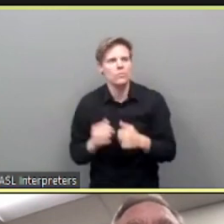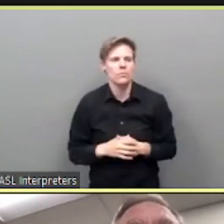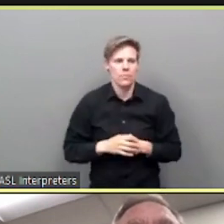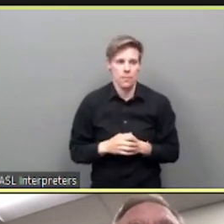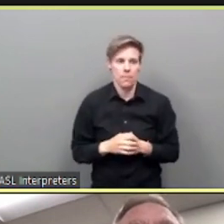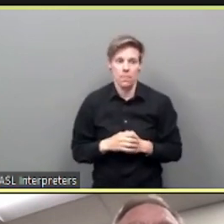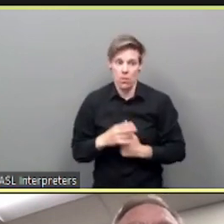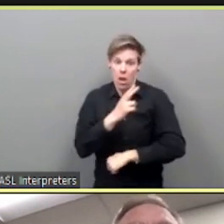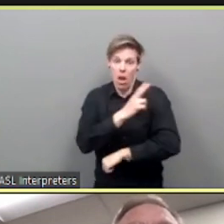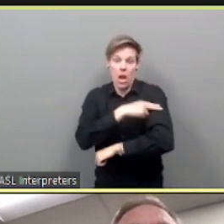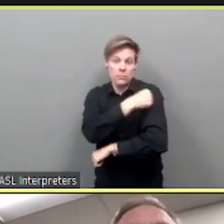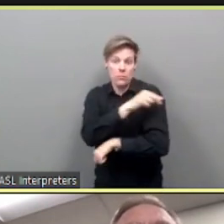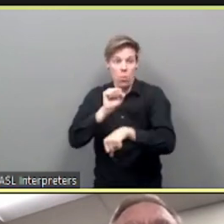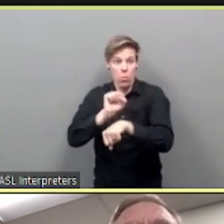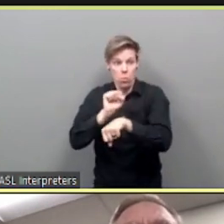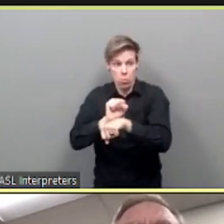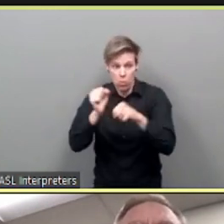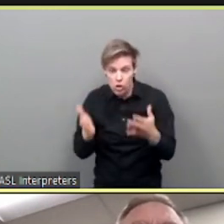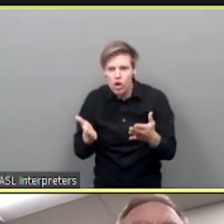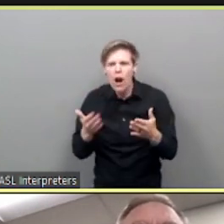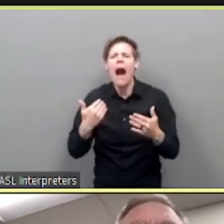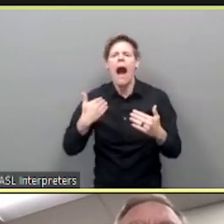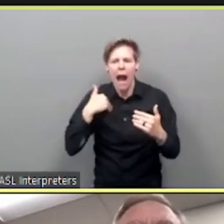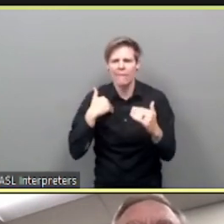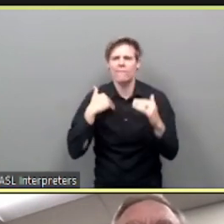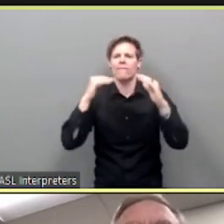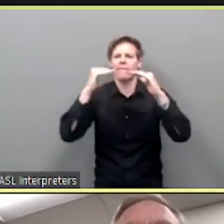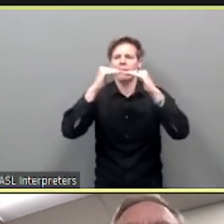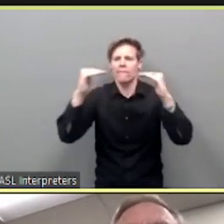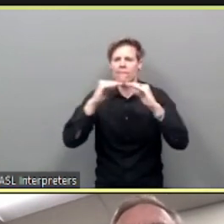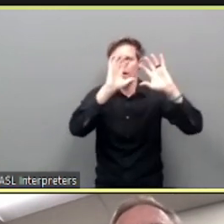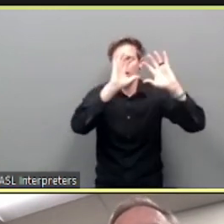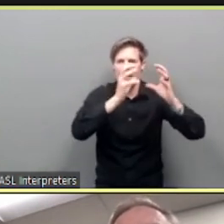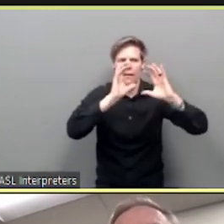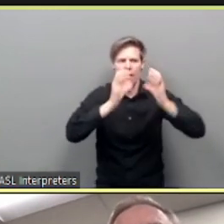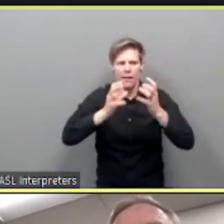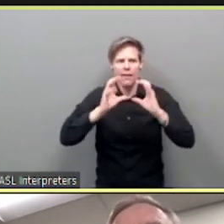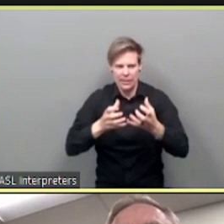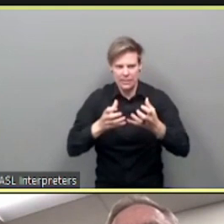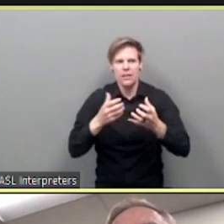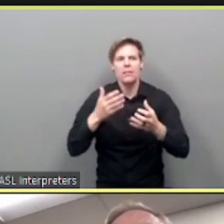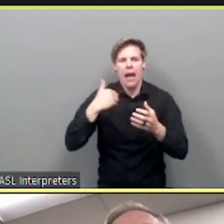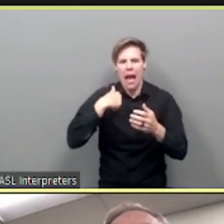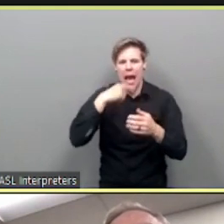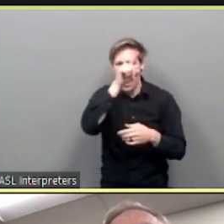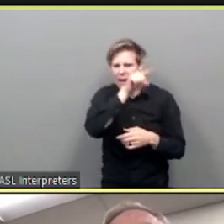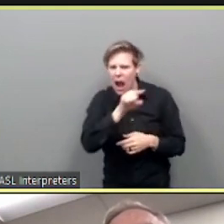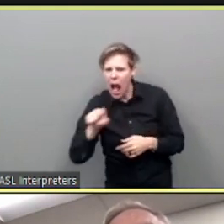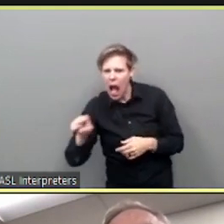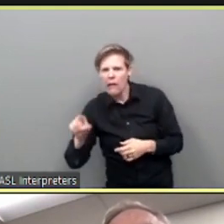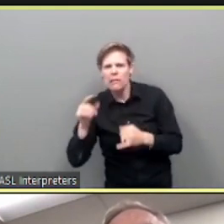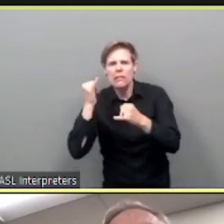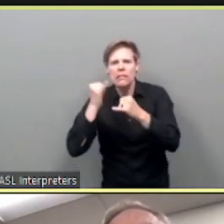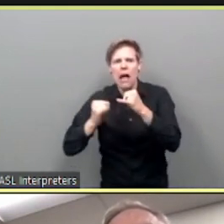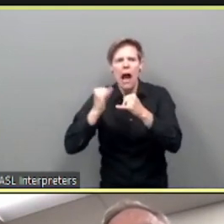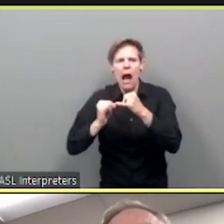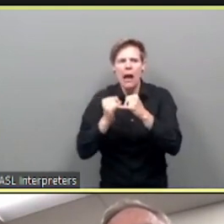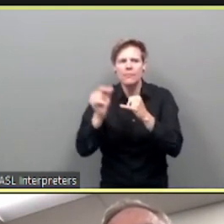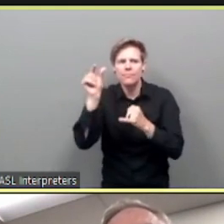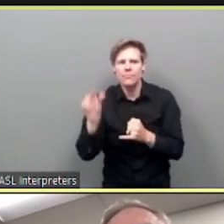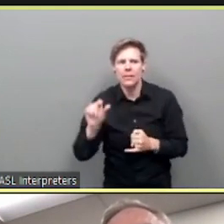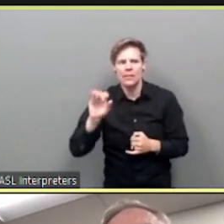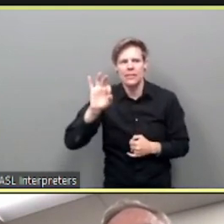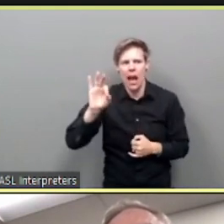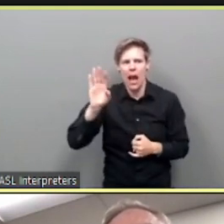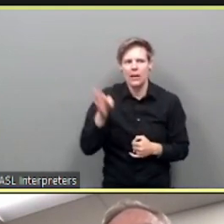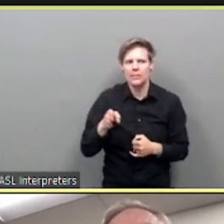into various categories, I'm just going to focus on the last bar there. If you can point out, Brianna, on 9/26, September